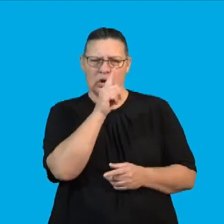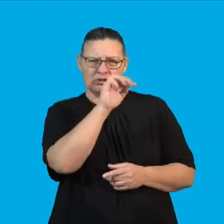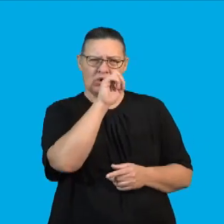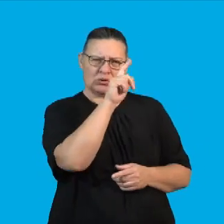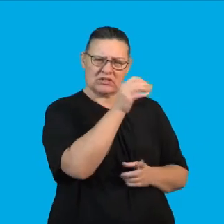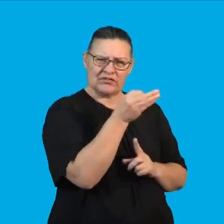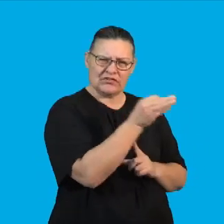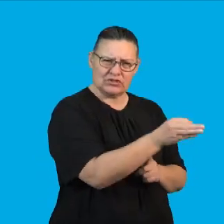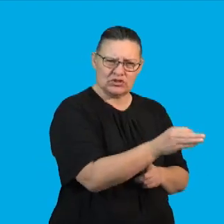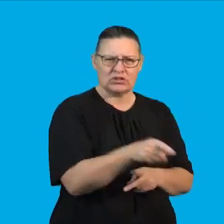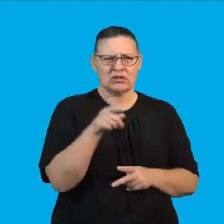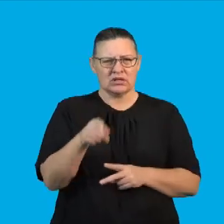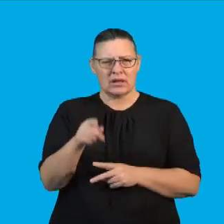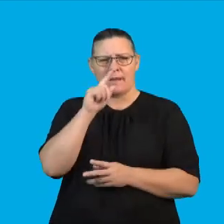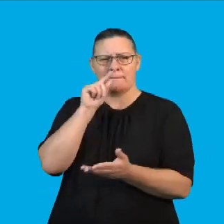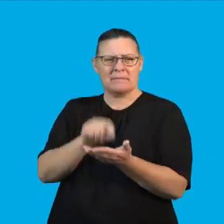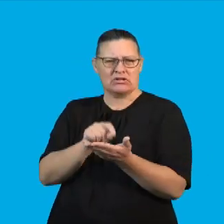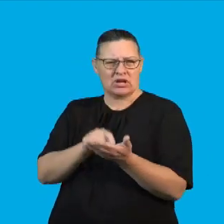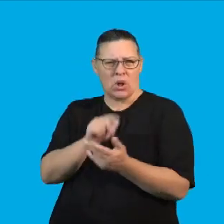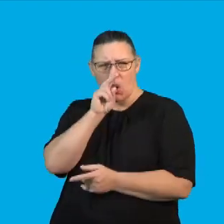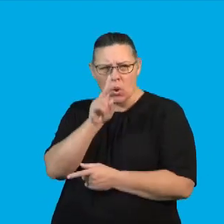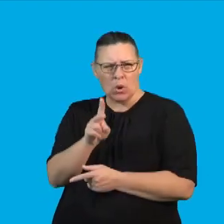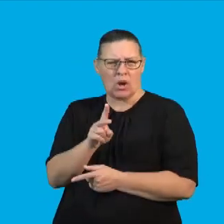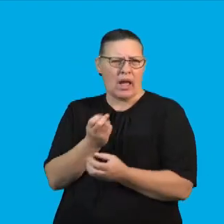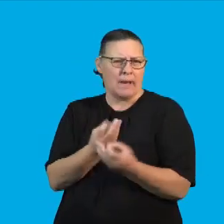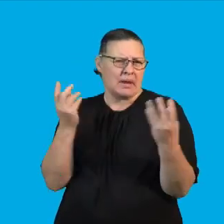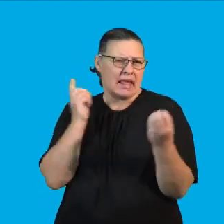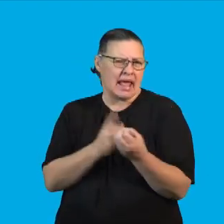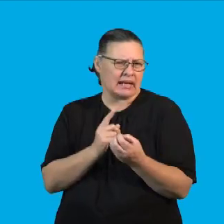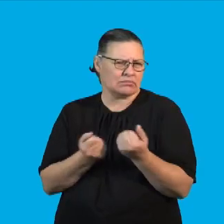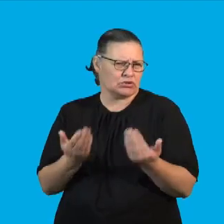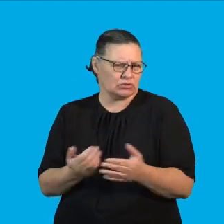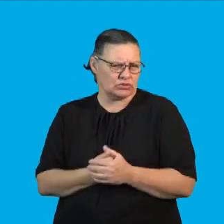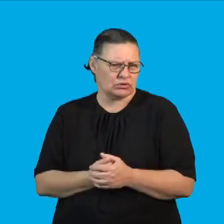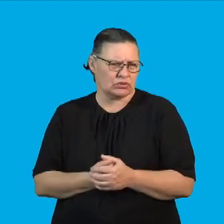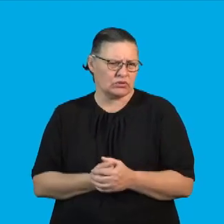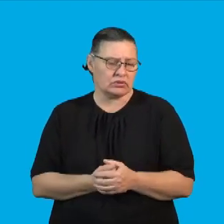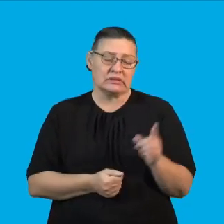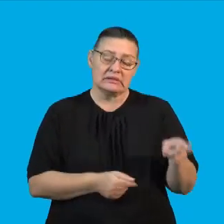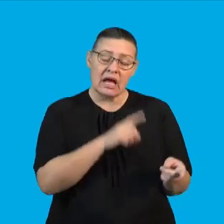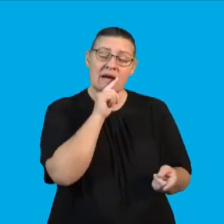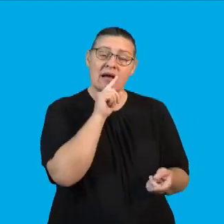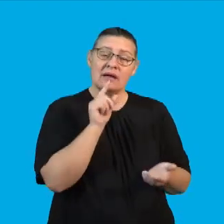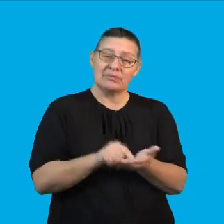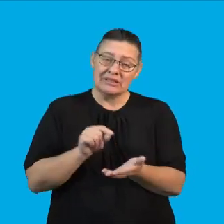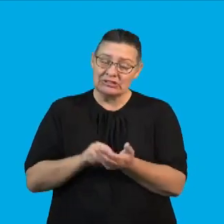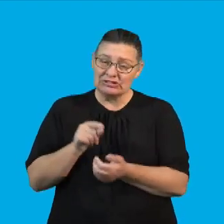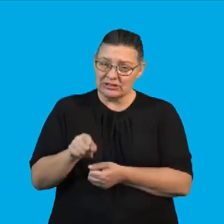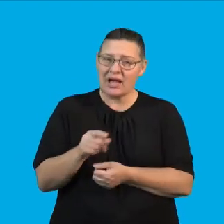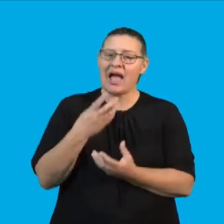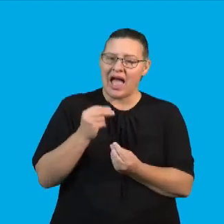you are looking at trout and you are also looking at the pigeon. For 4 marks, let's